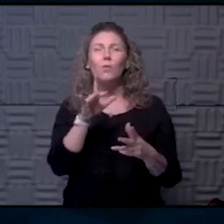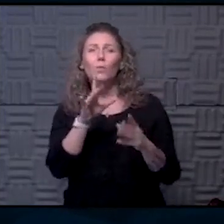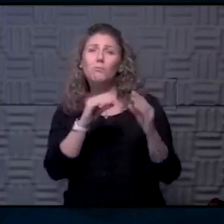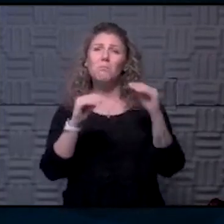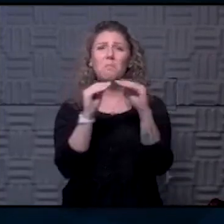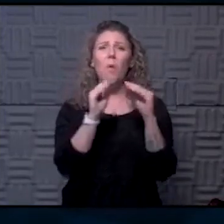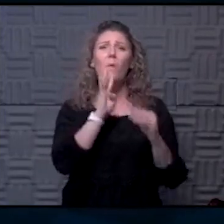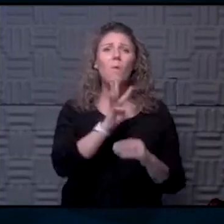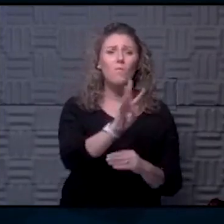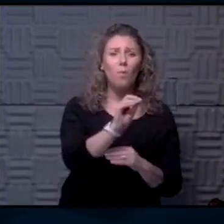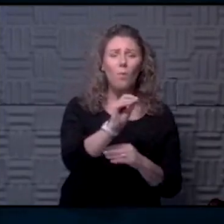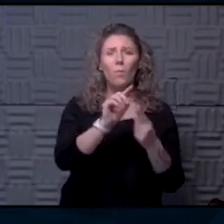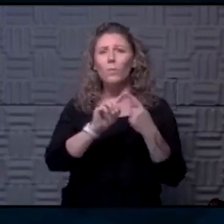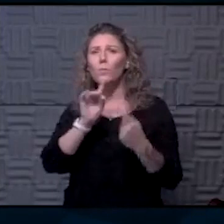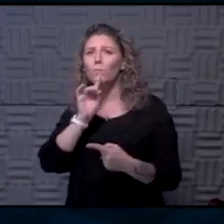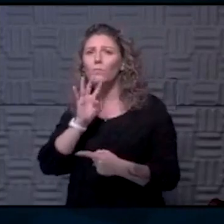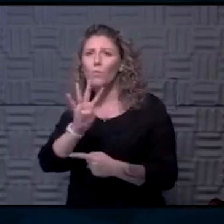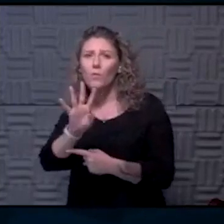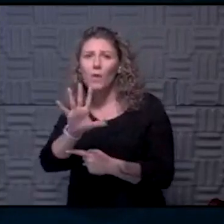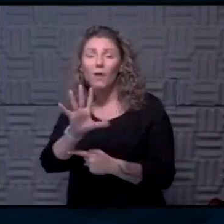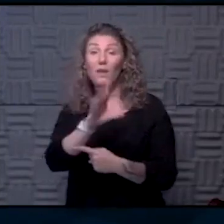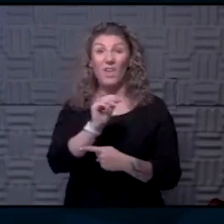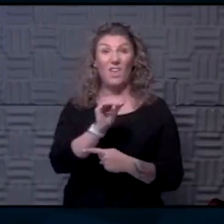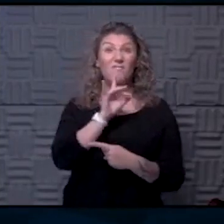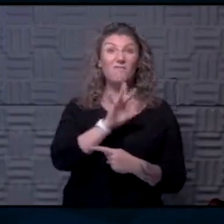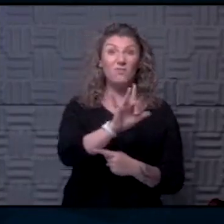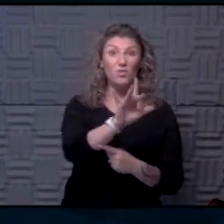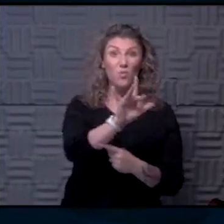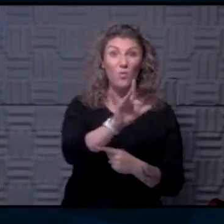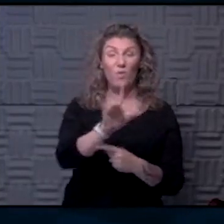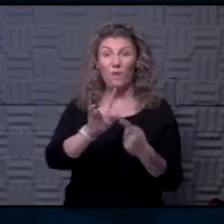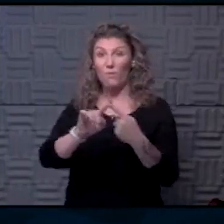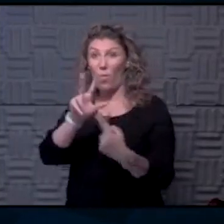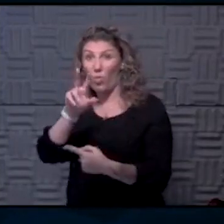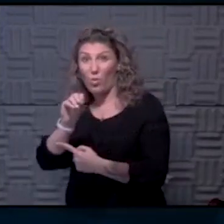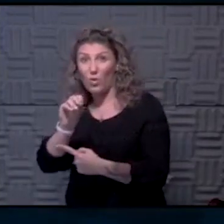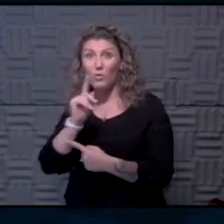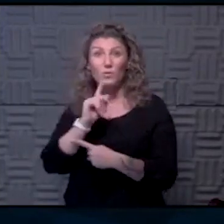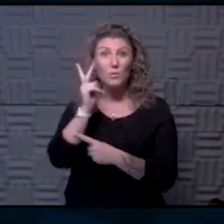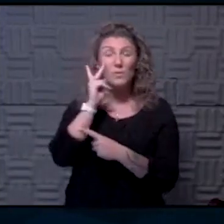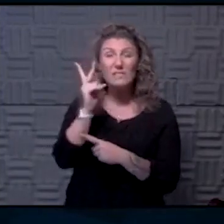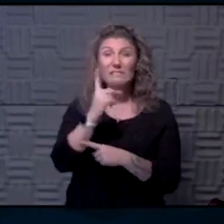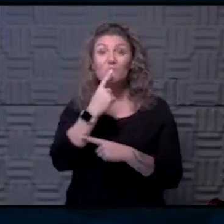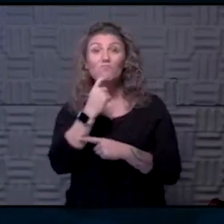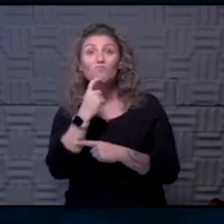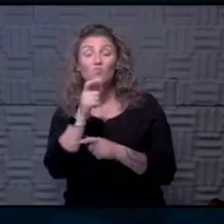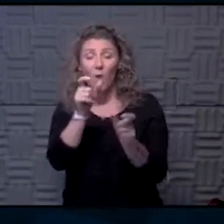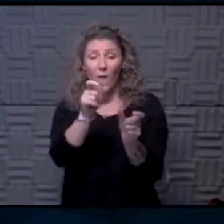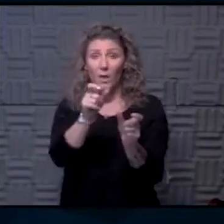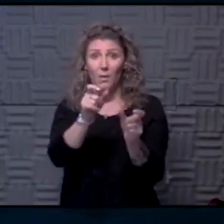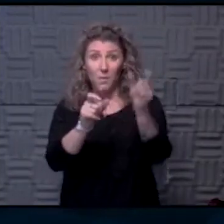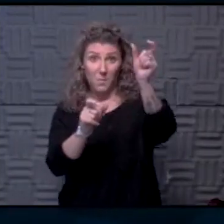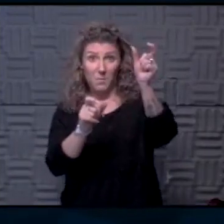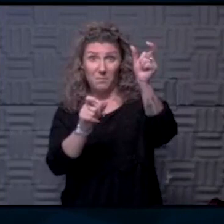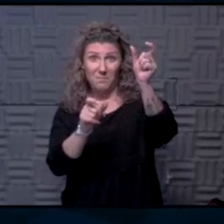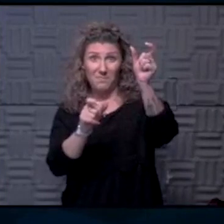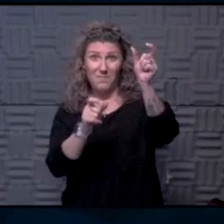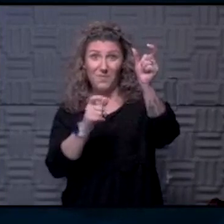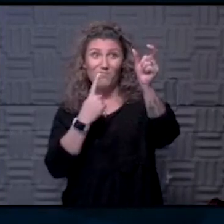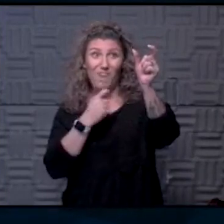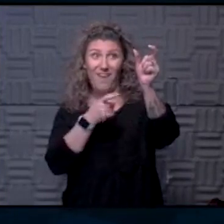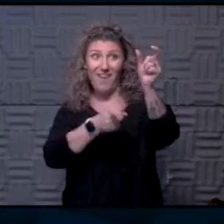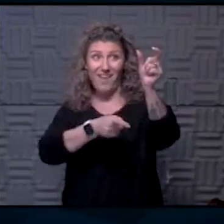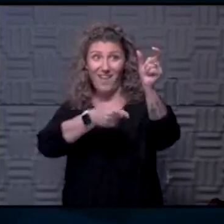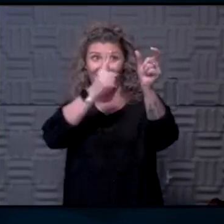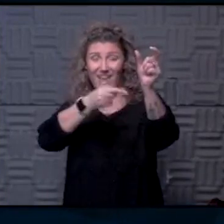45 and the 25 to 30. So you can see for each of those buckets where the red line is taller or